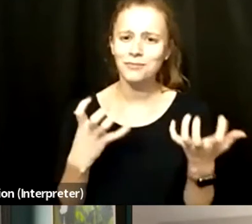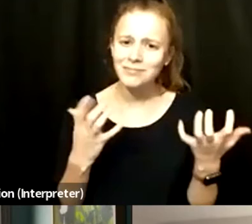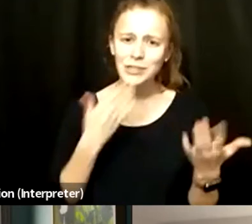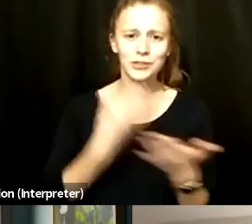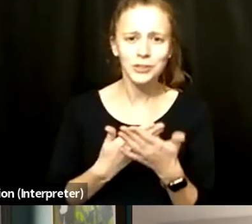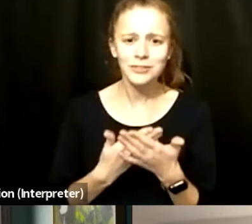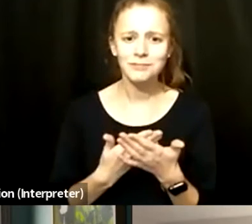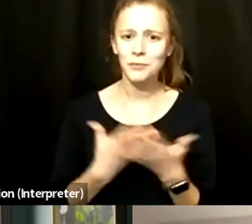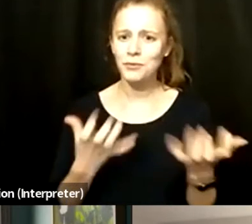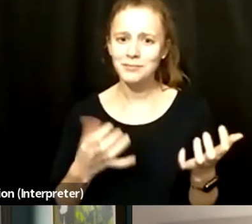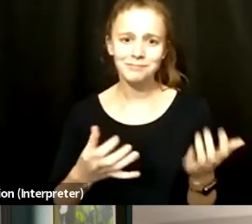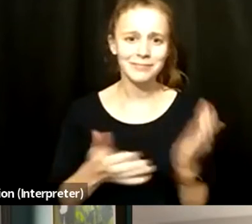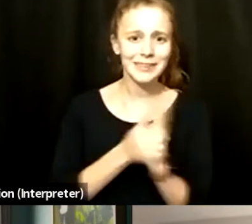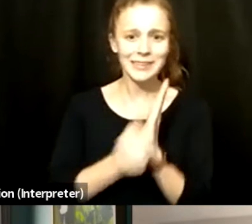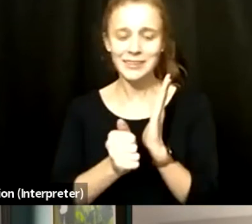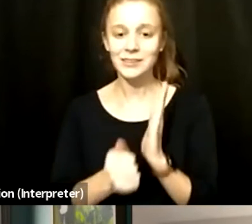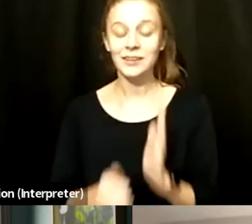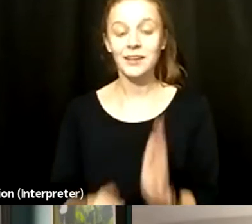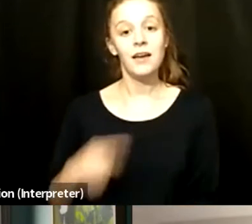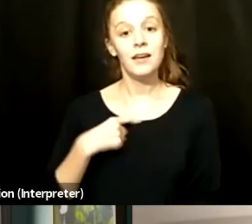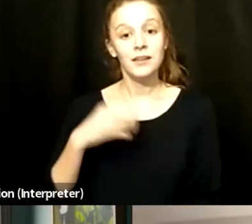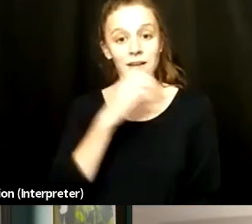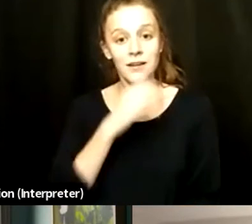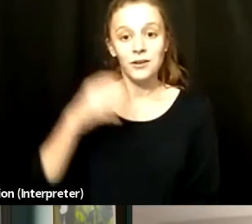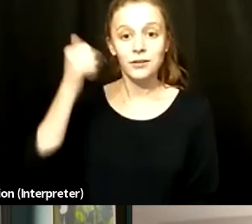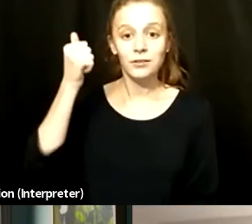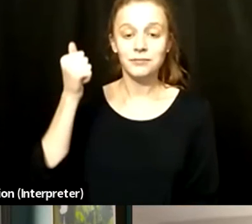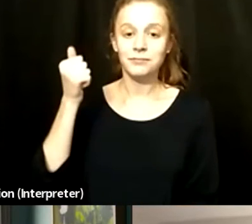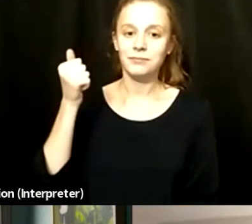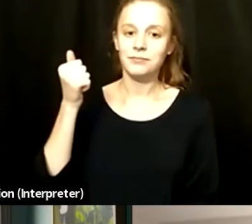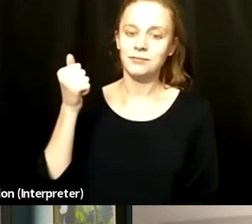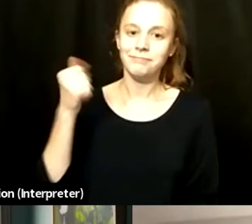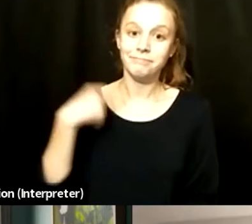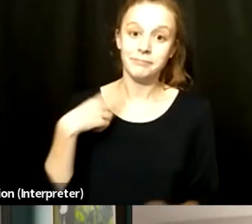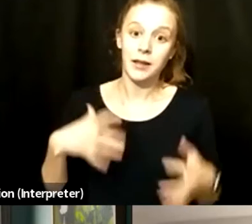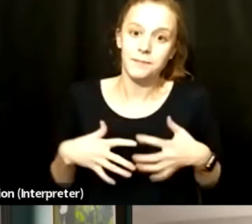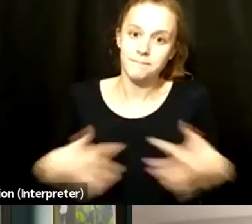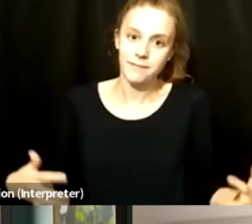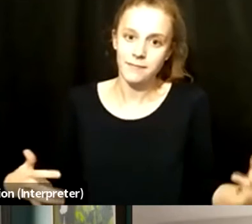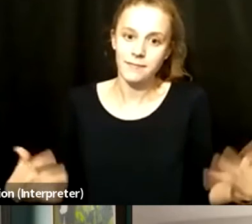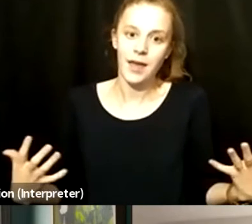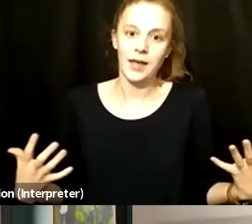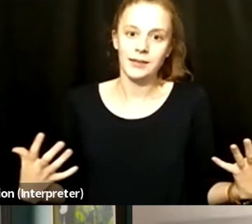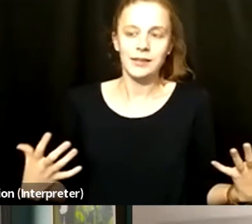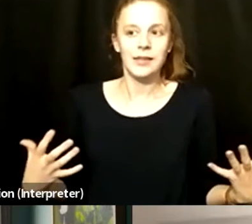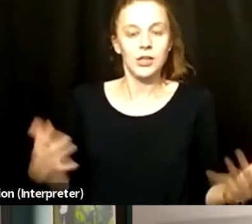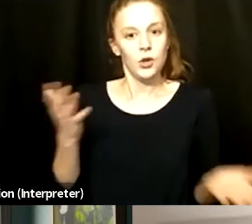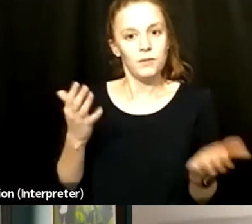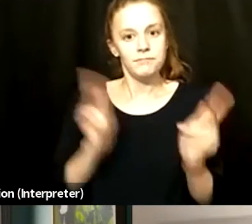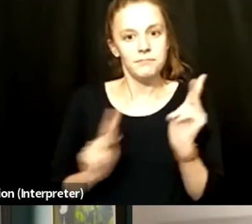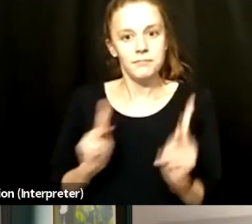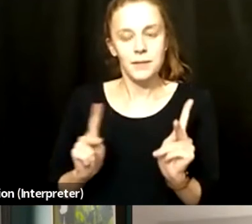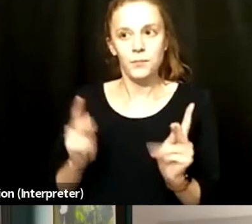And as I got older, people always like, I'm also fat, so people always presented exercise as like a way out of my